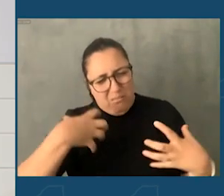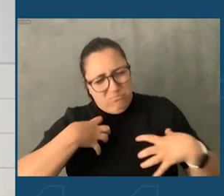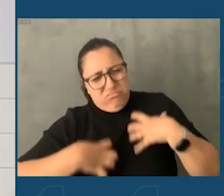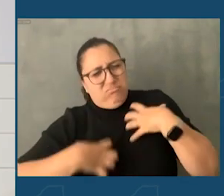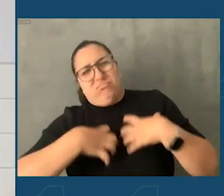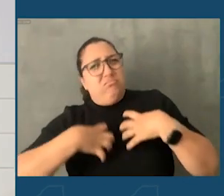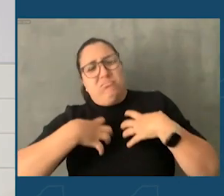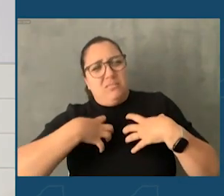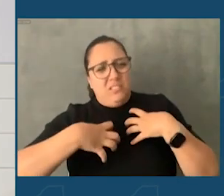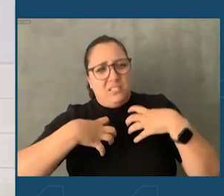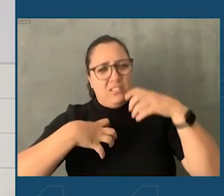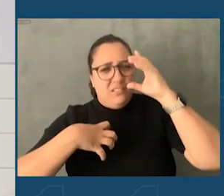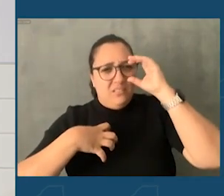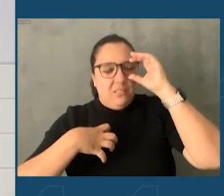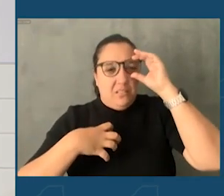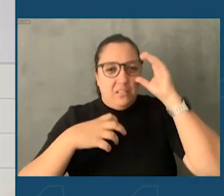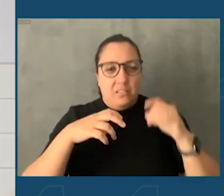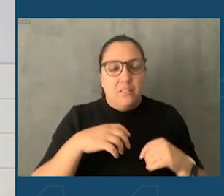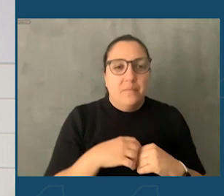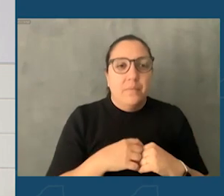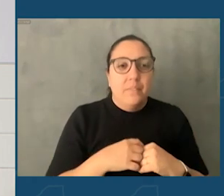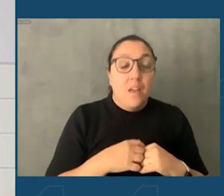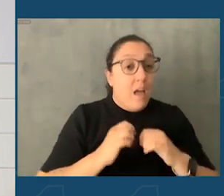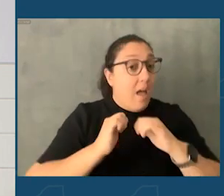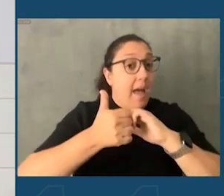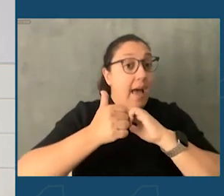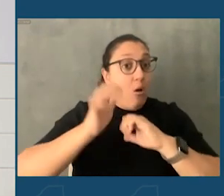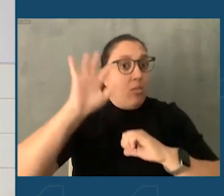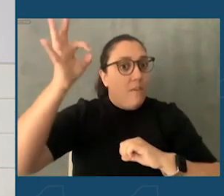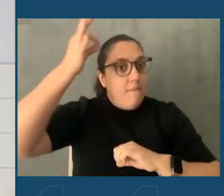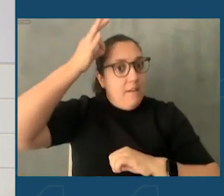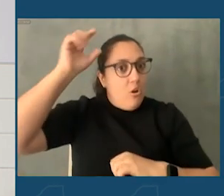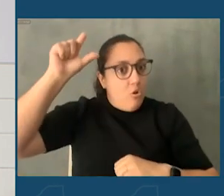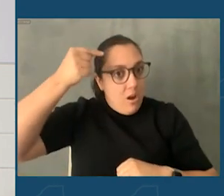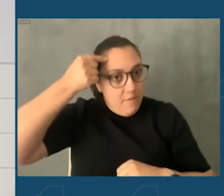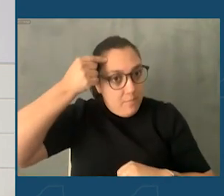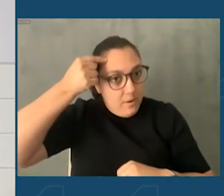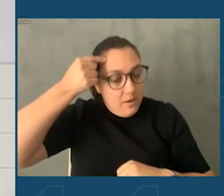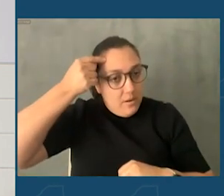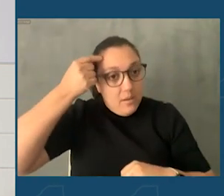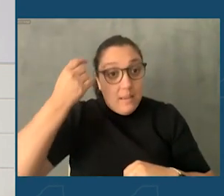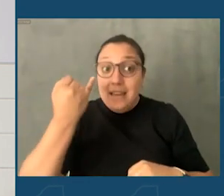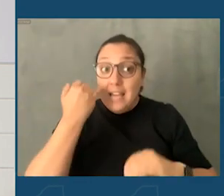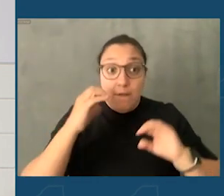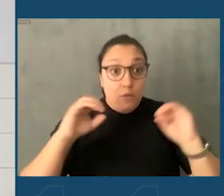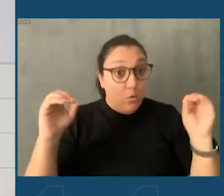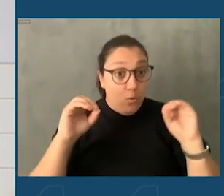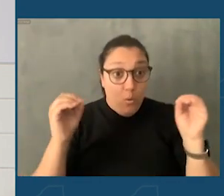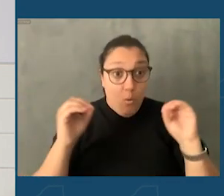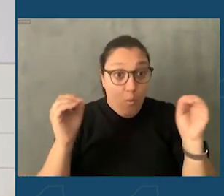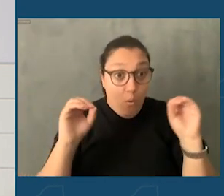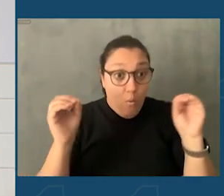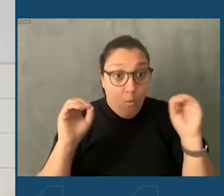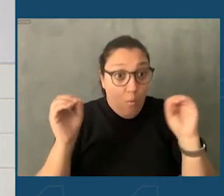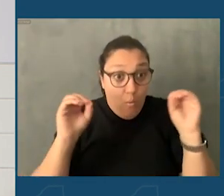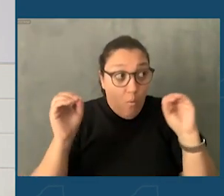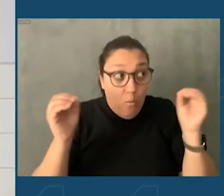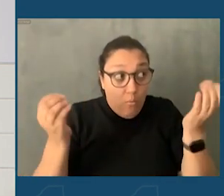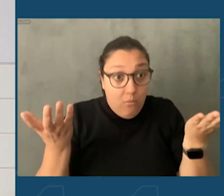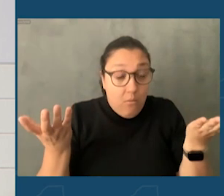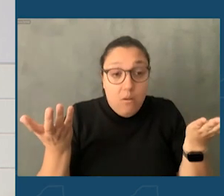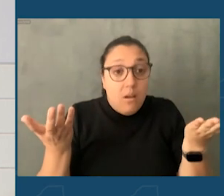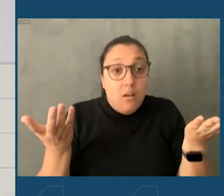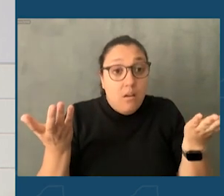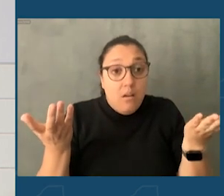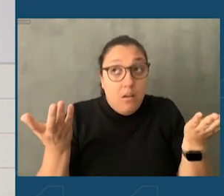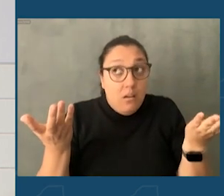the executive branch of the federal government. Without legislation, we can get this done. Republicans, as we